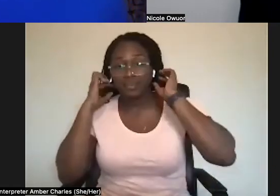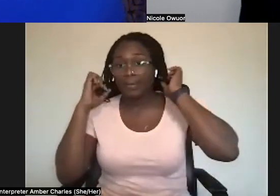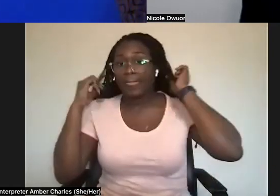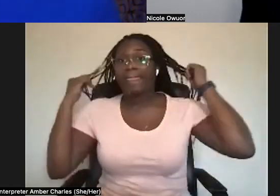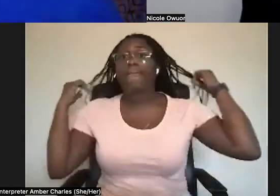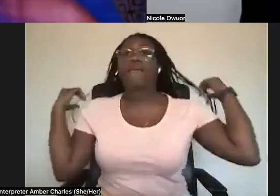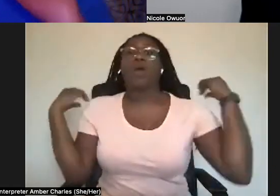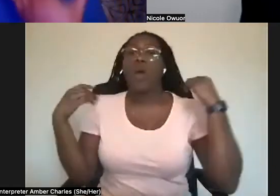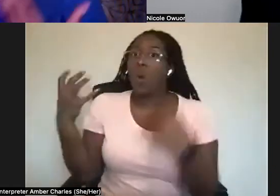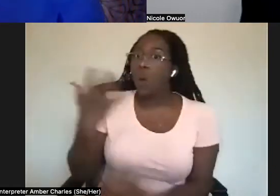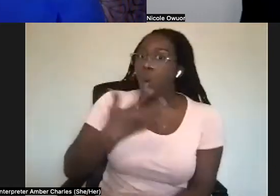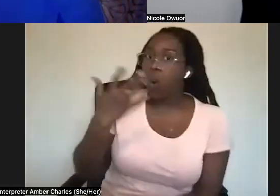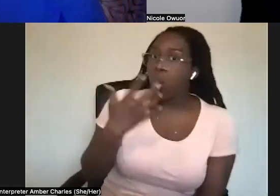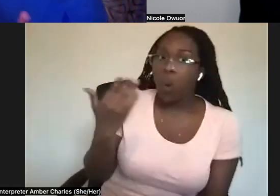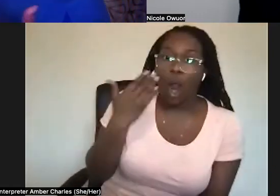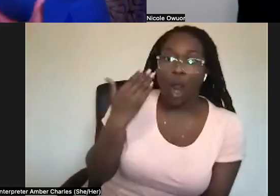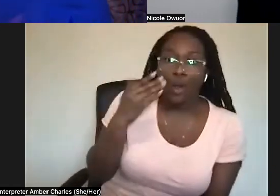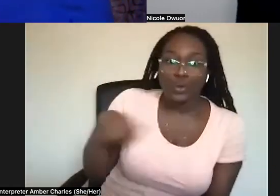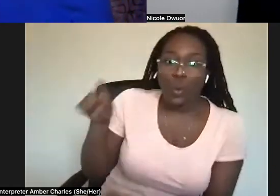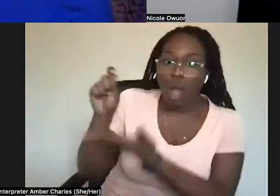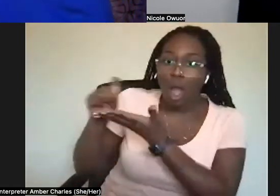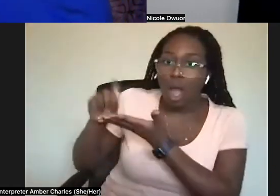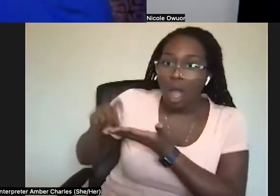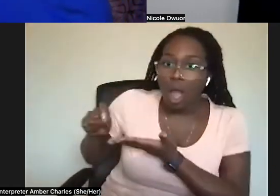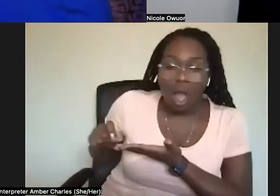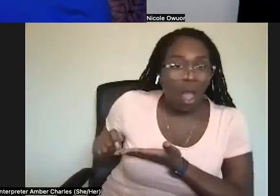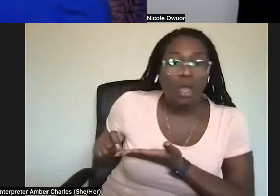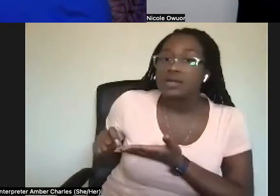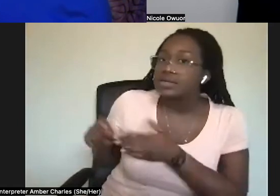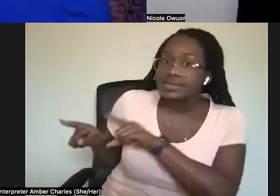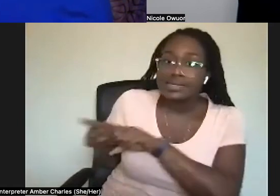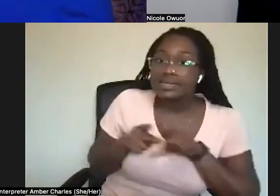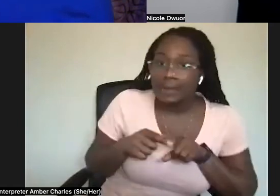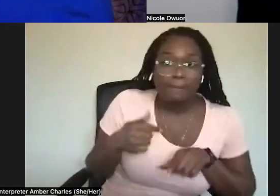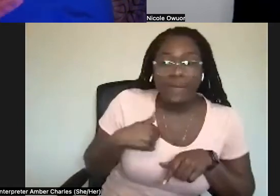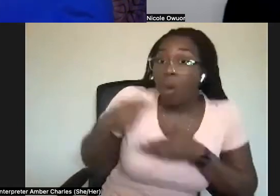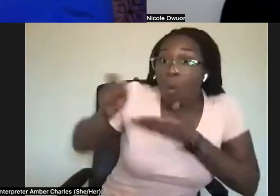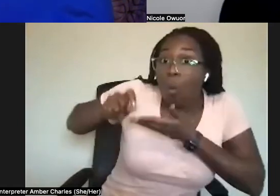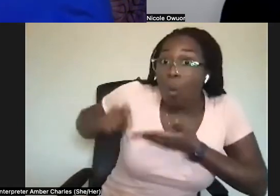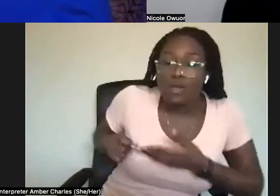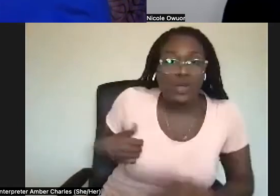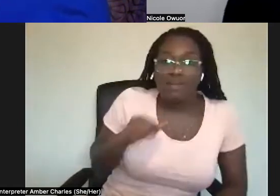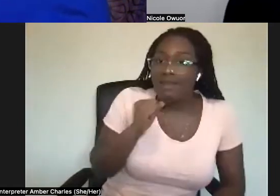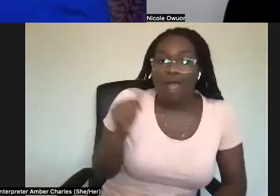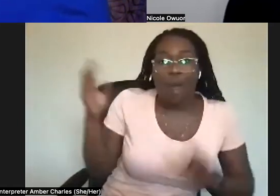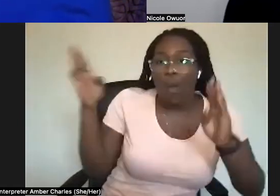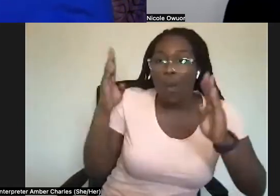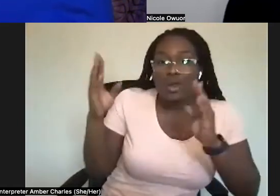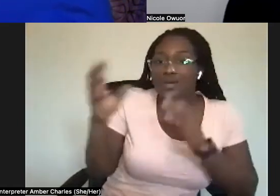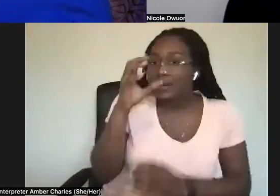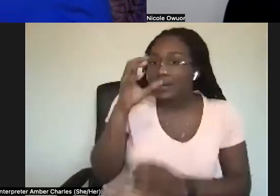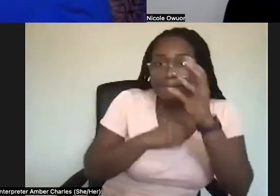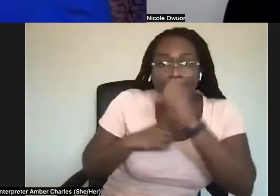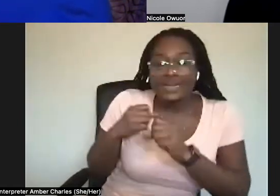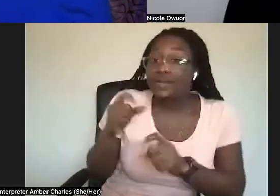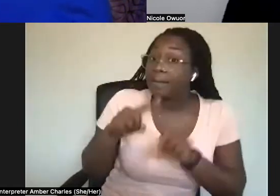Ooh, I know y'all are taking notes just as vigorously as I am. So I'm not worried that y'all missed any of these gems, but